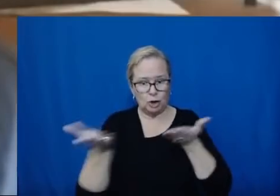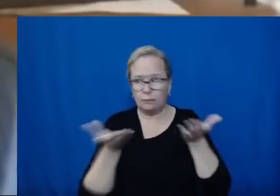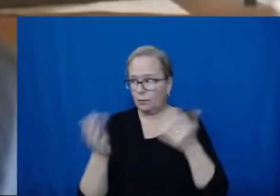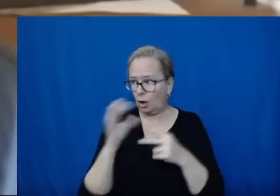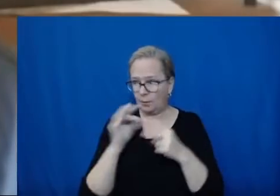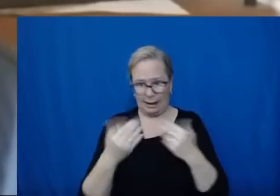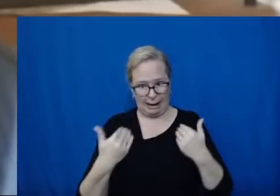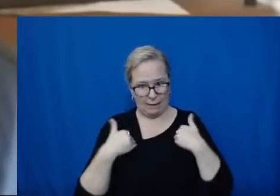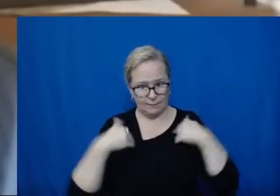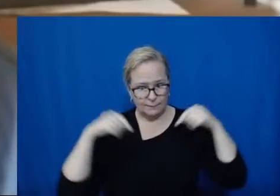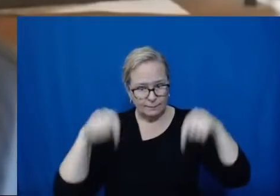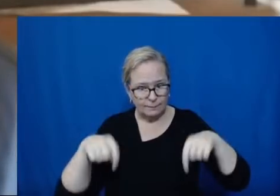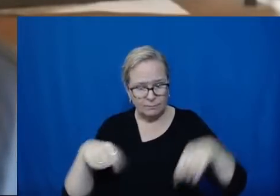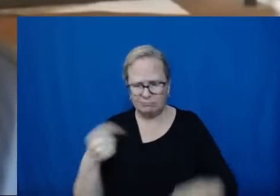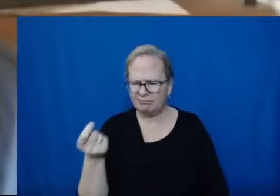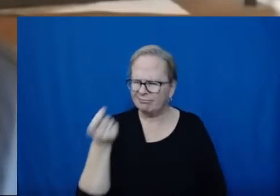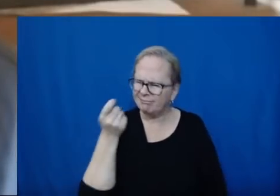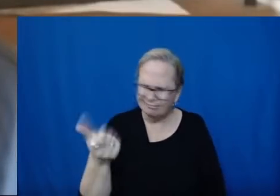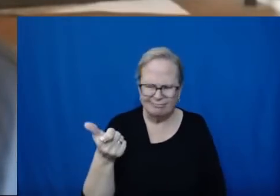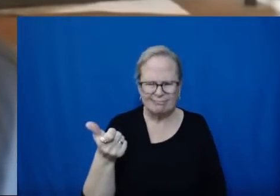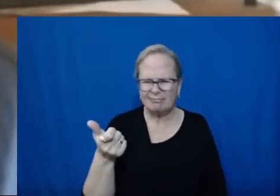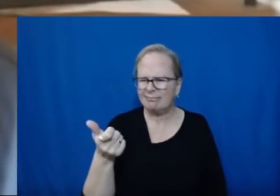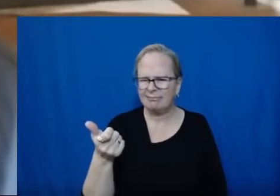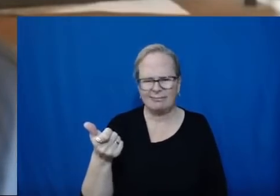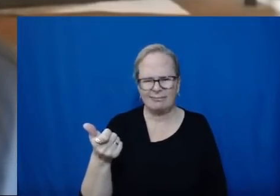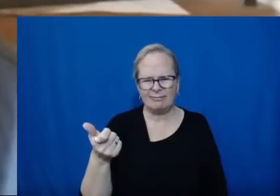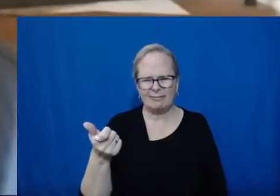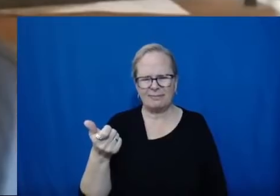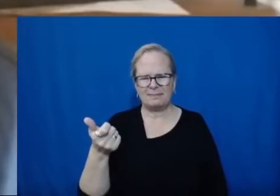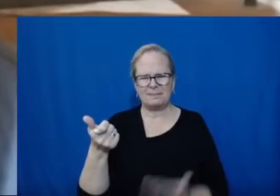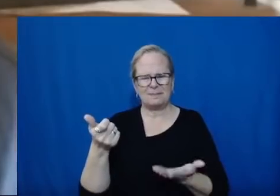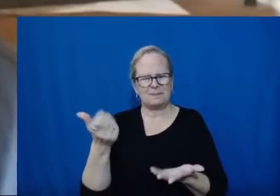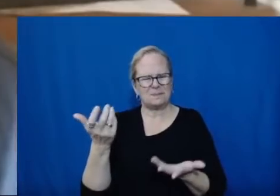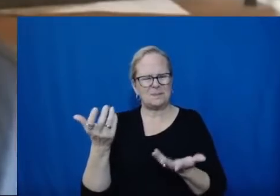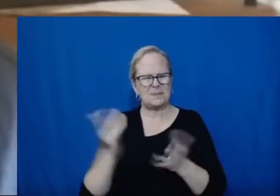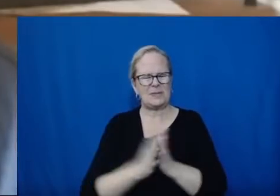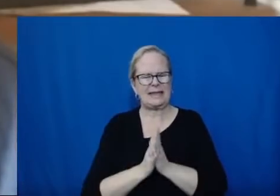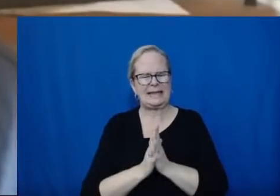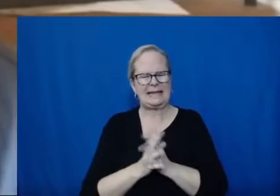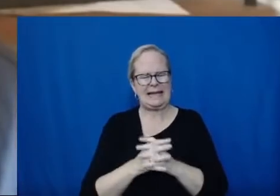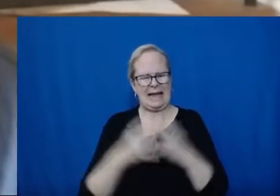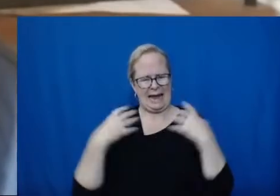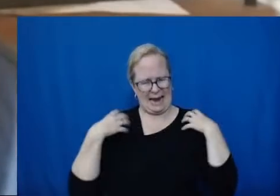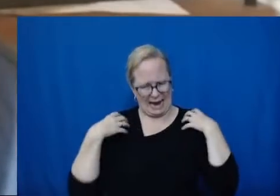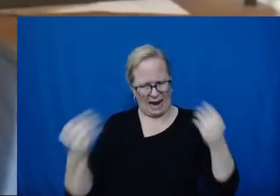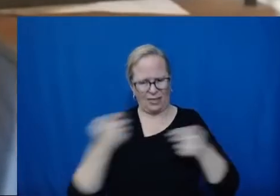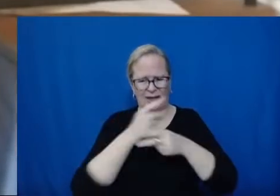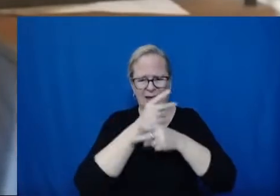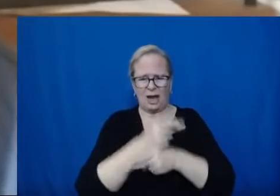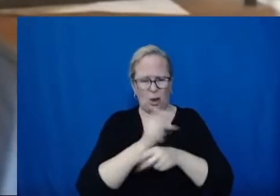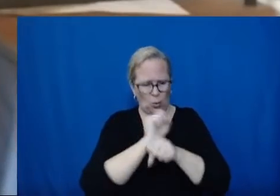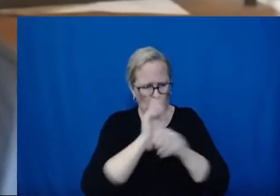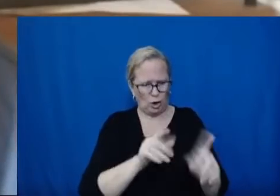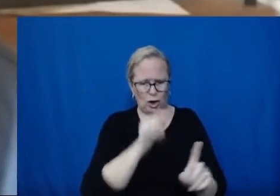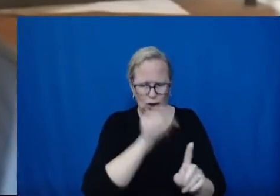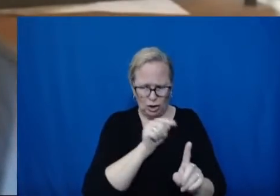are also overwhelmed, and there is a stigma to healthcare workers accessing mental health services. We continue to debrief with each other